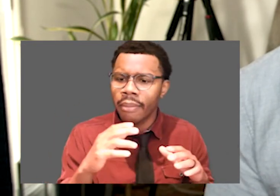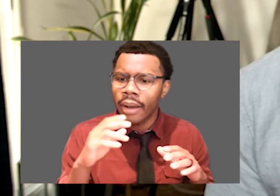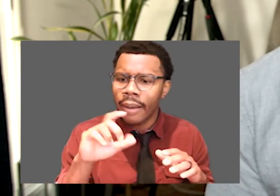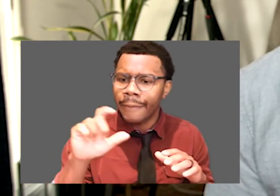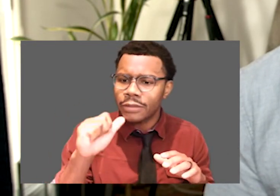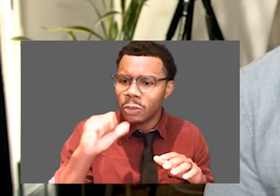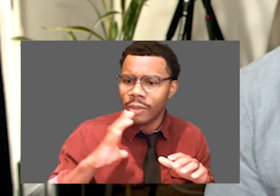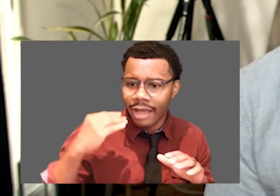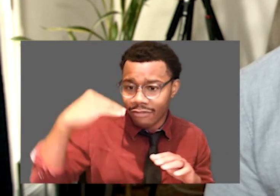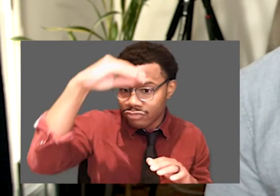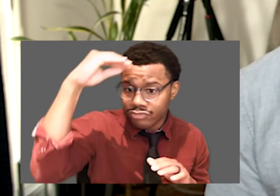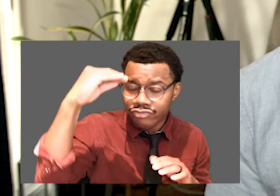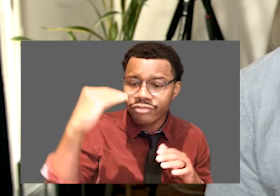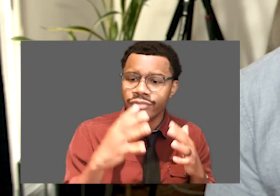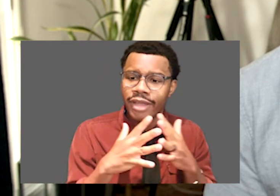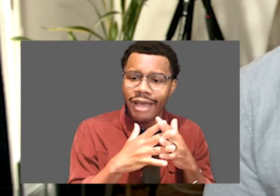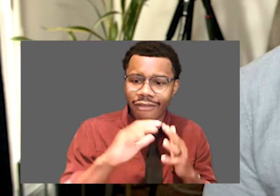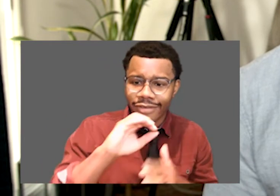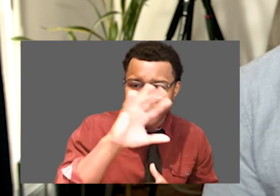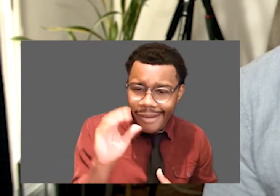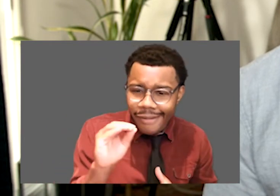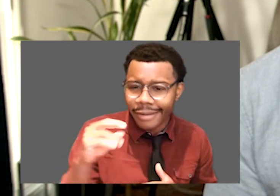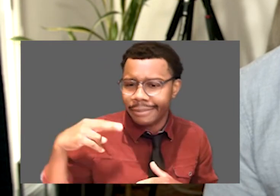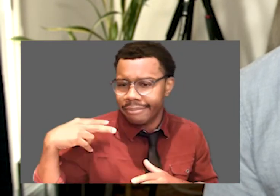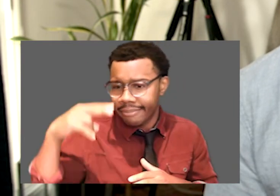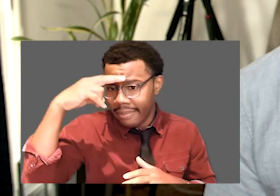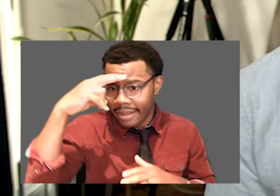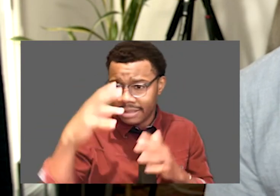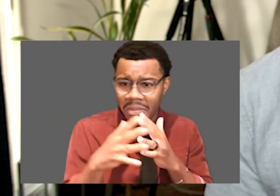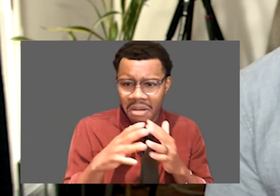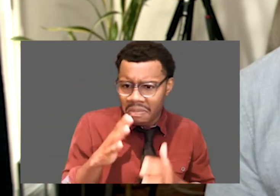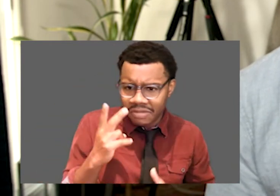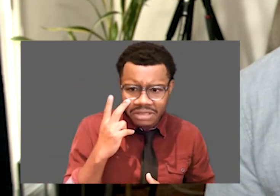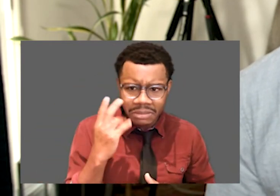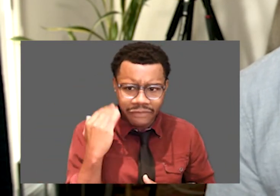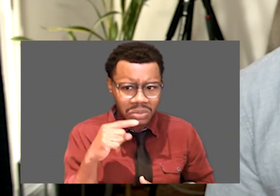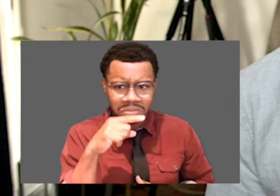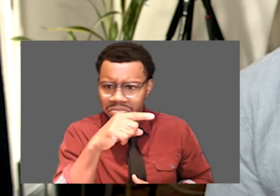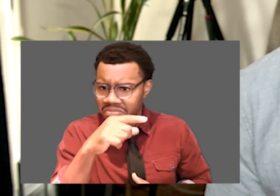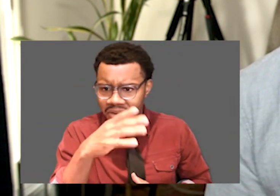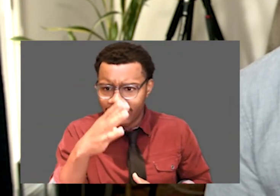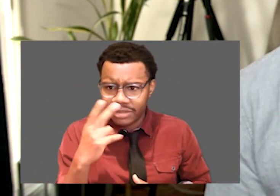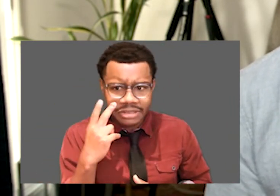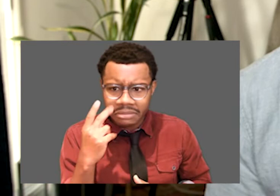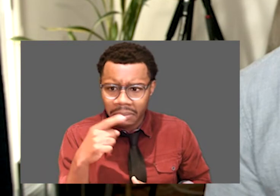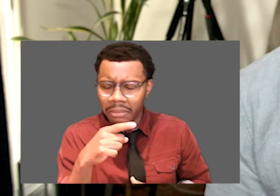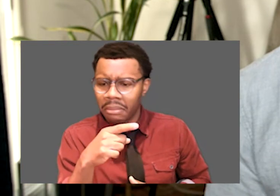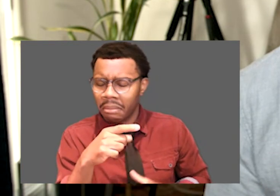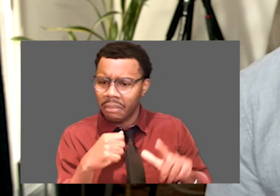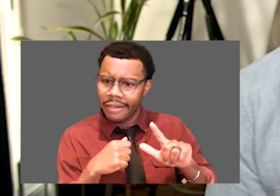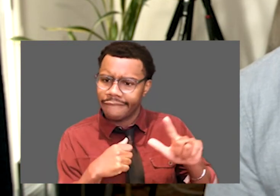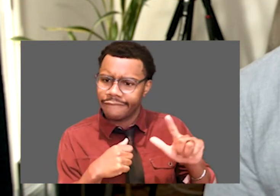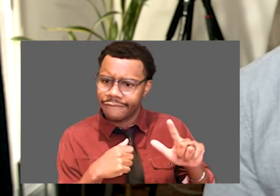African Americans, and a few Mexican Americans, none of whom you've ever seen at your local park or grocery store, is seated to your